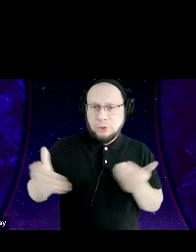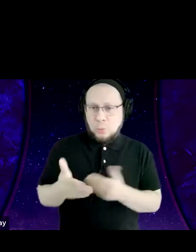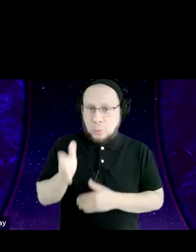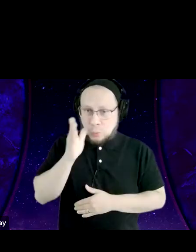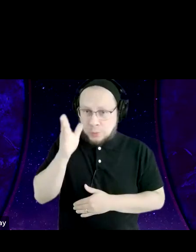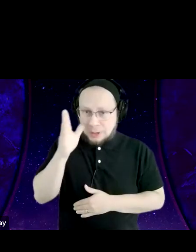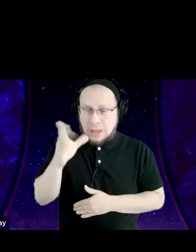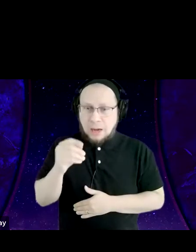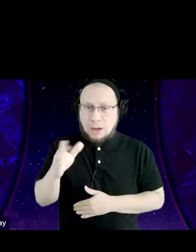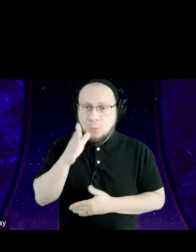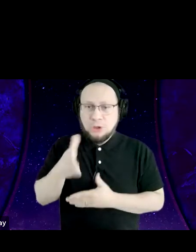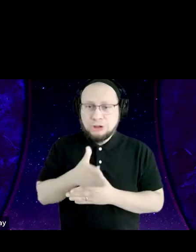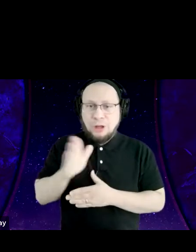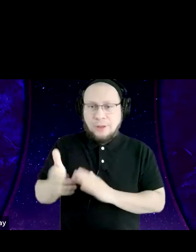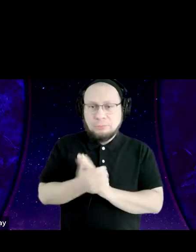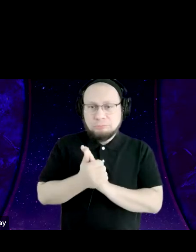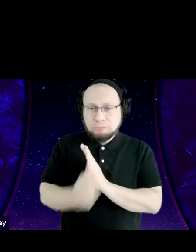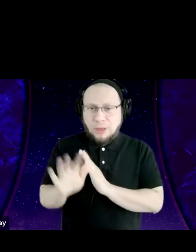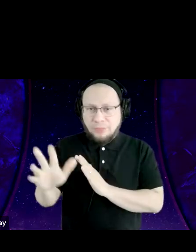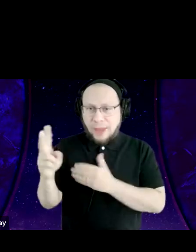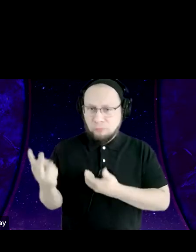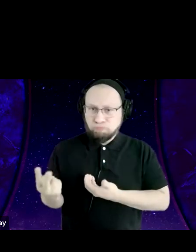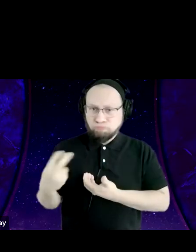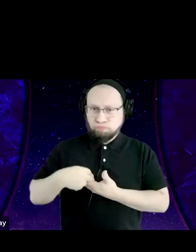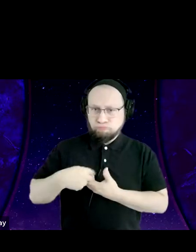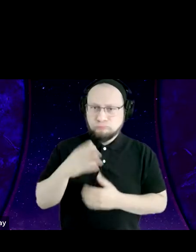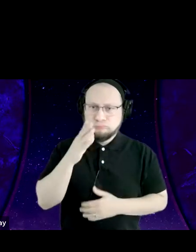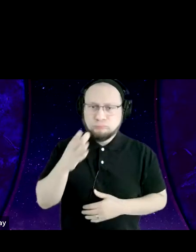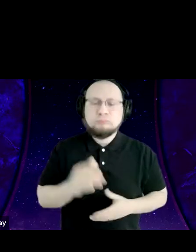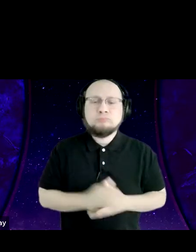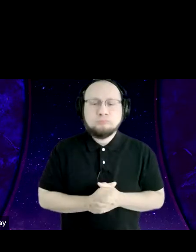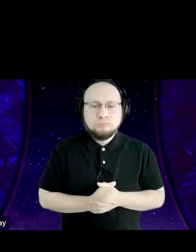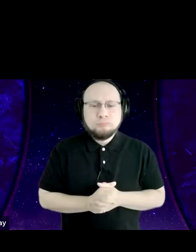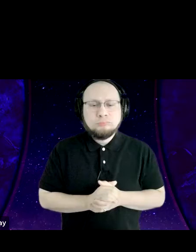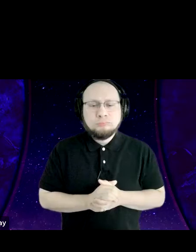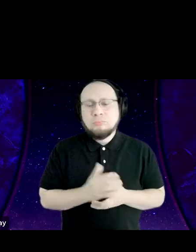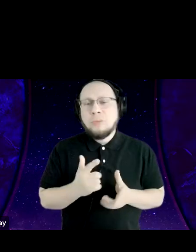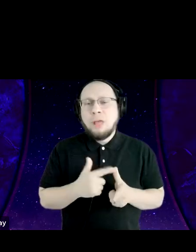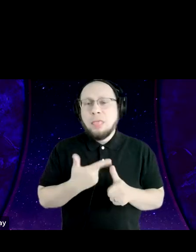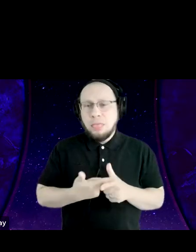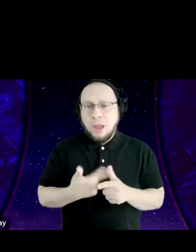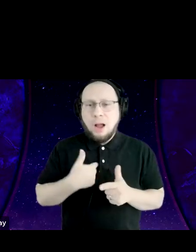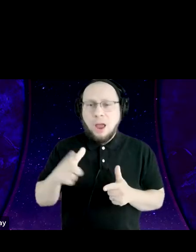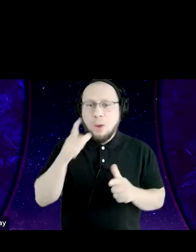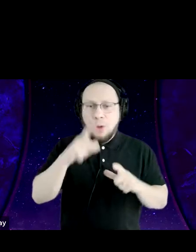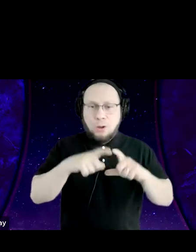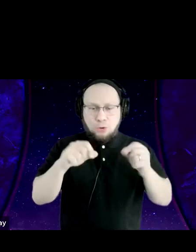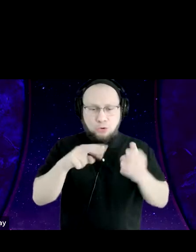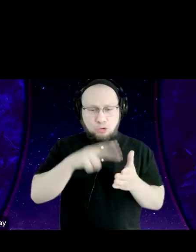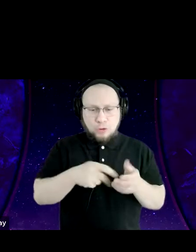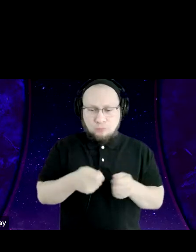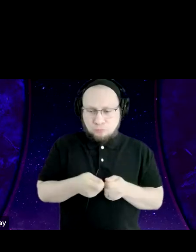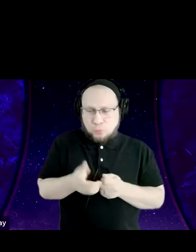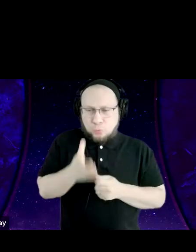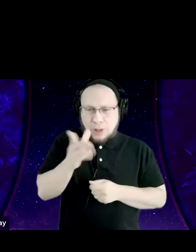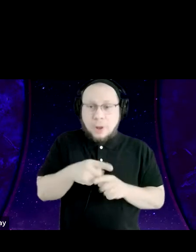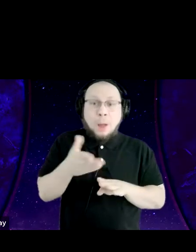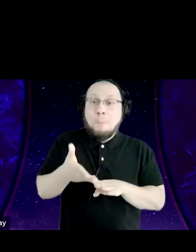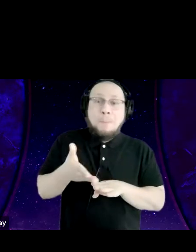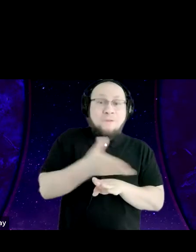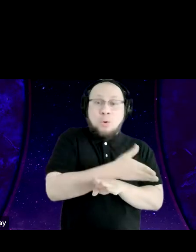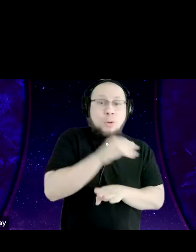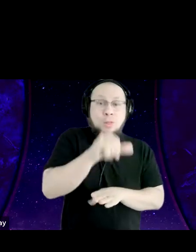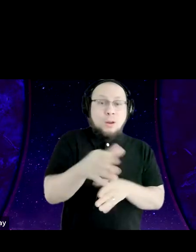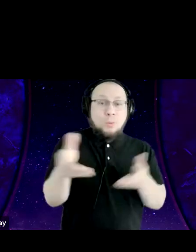we're gonna share their talents and insights. And then I'm gonna provide them with a tarot reading. But before we do all of that,